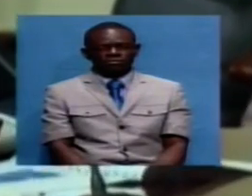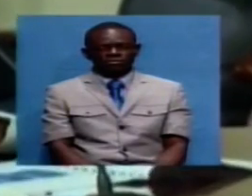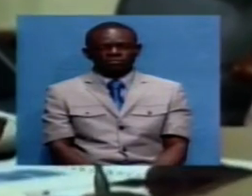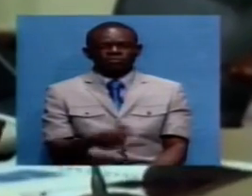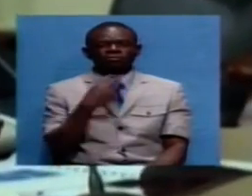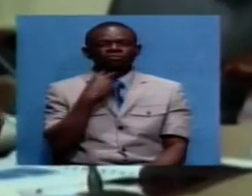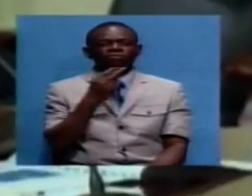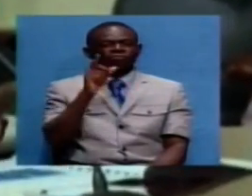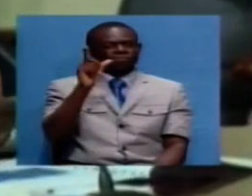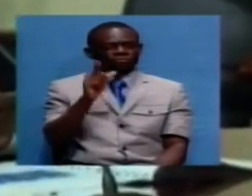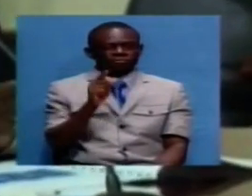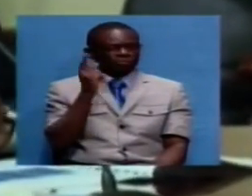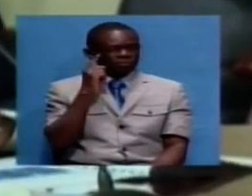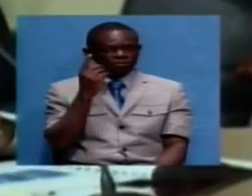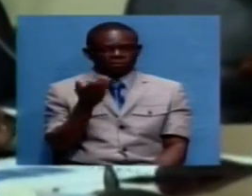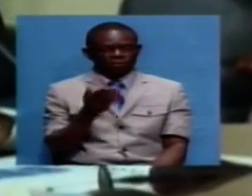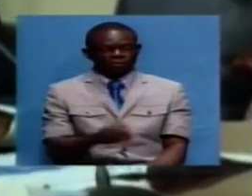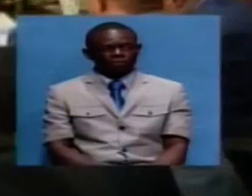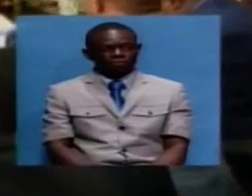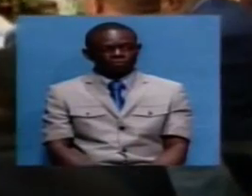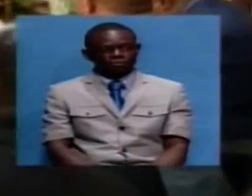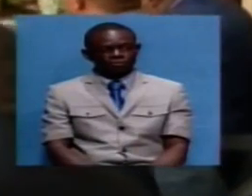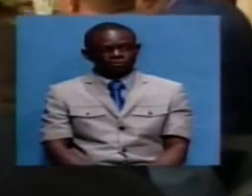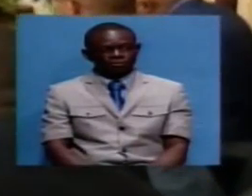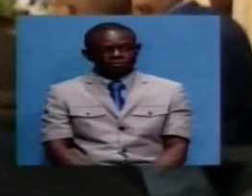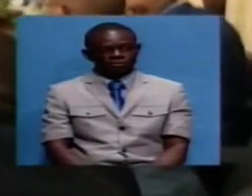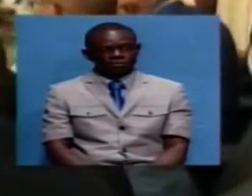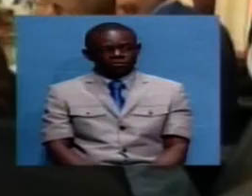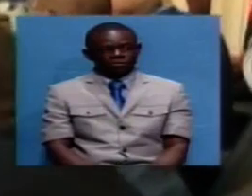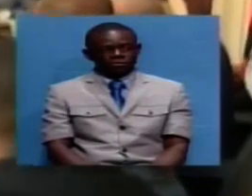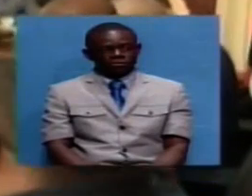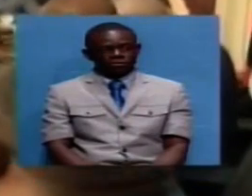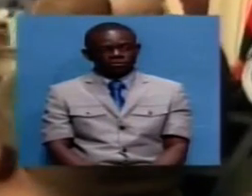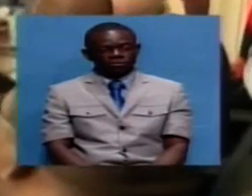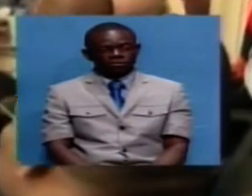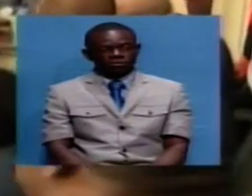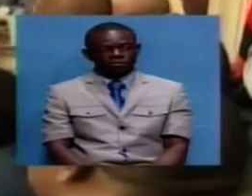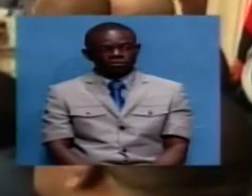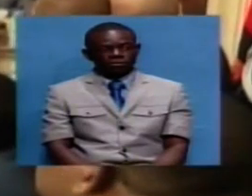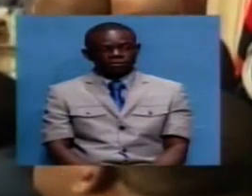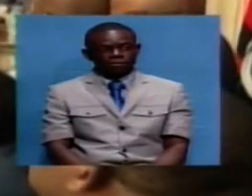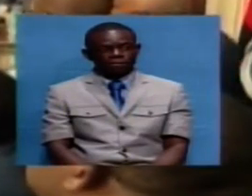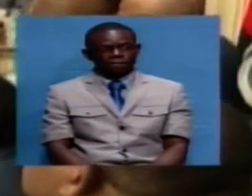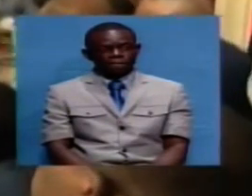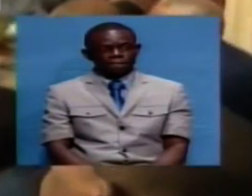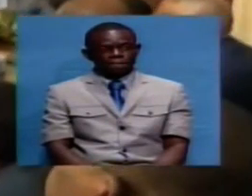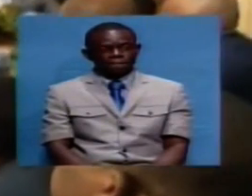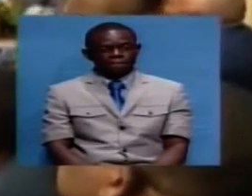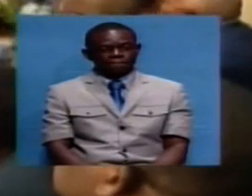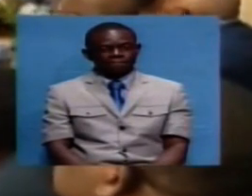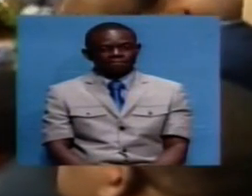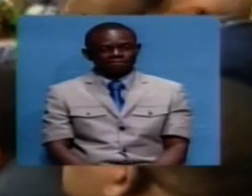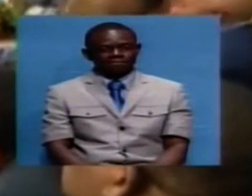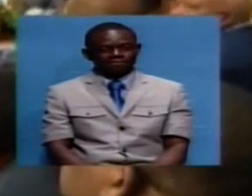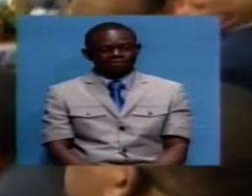market paying that is more TS effort by the sun that these are customers we have our branches in the